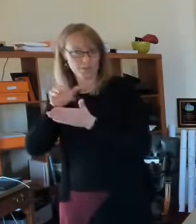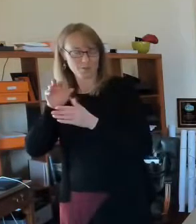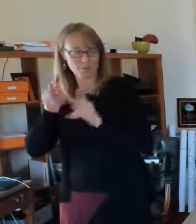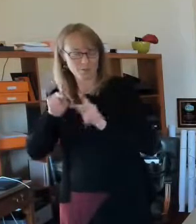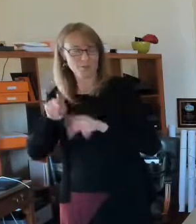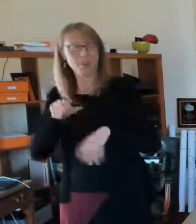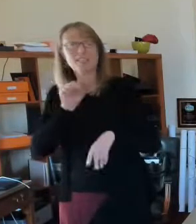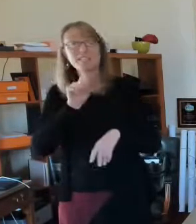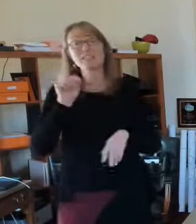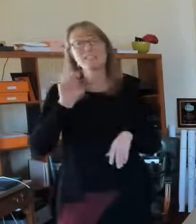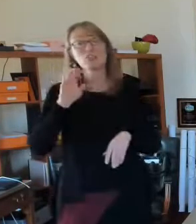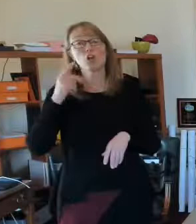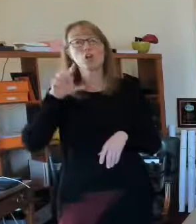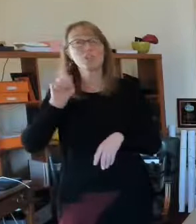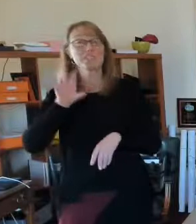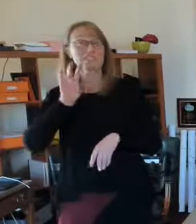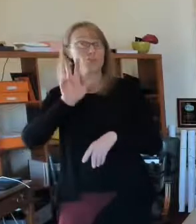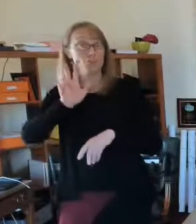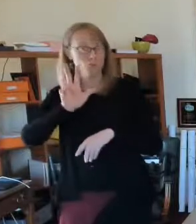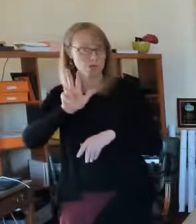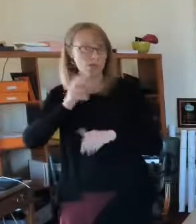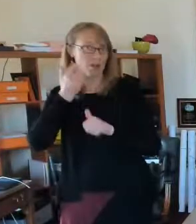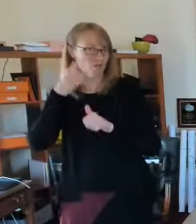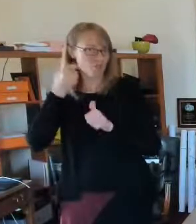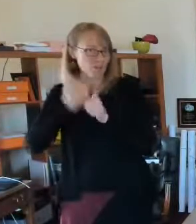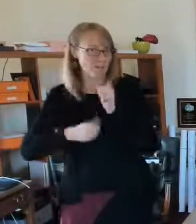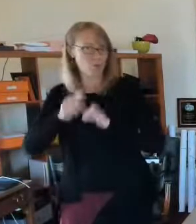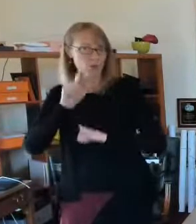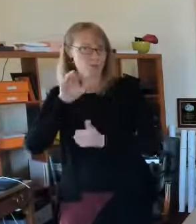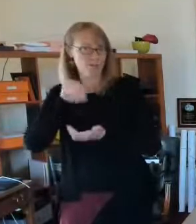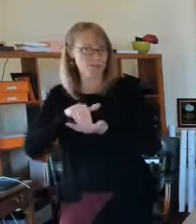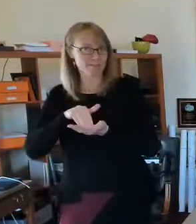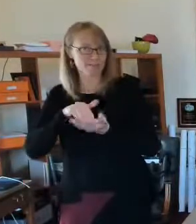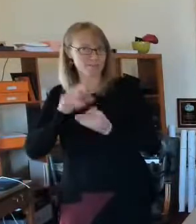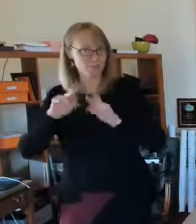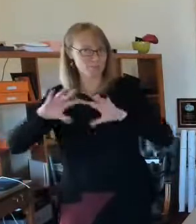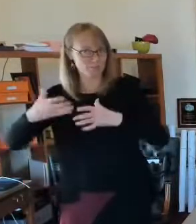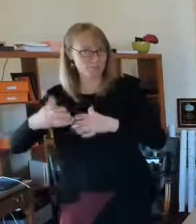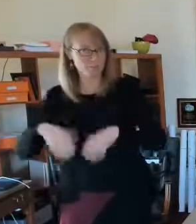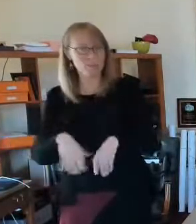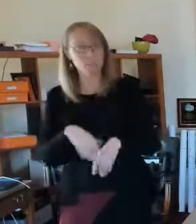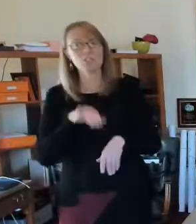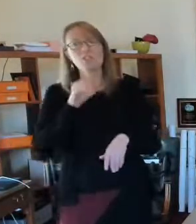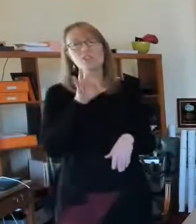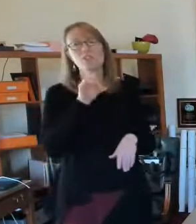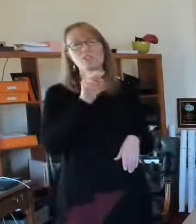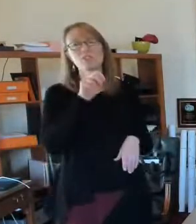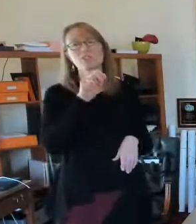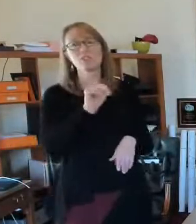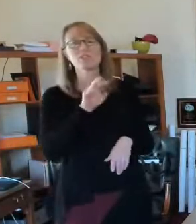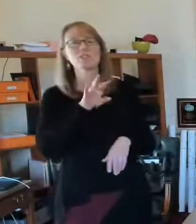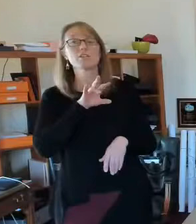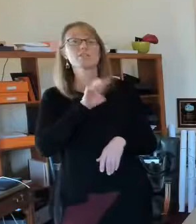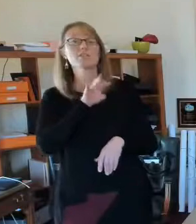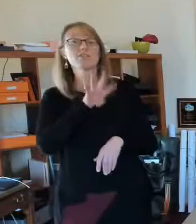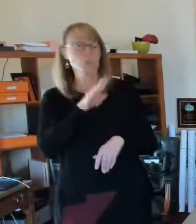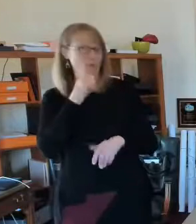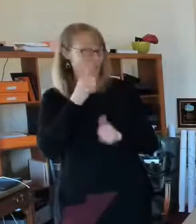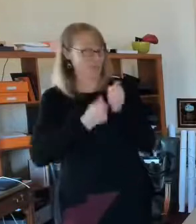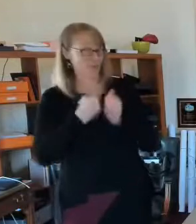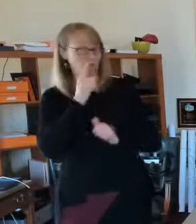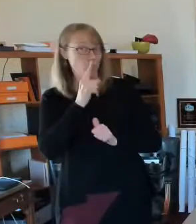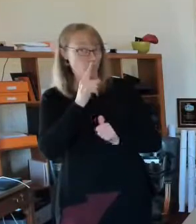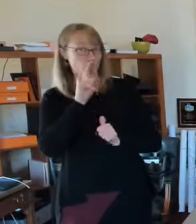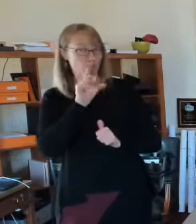it was 73 per 100,000 people. Jefferson was 74 per 100,000